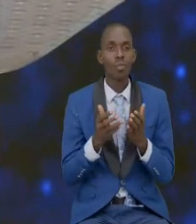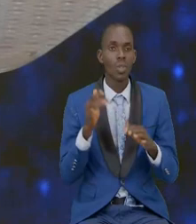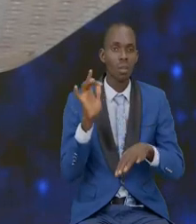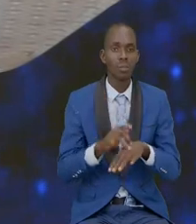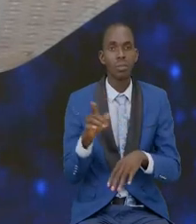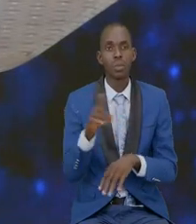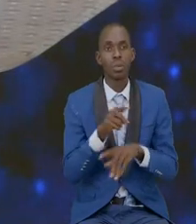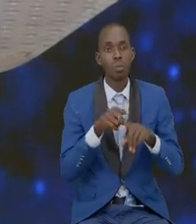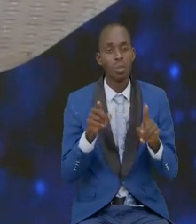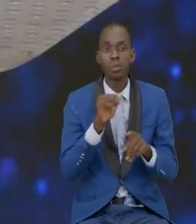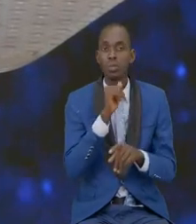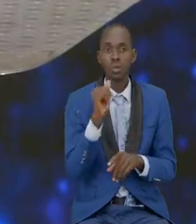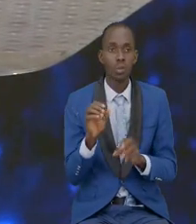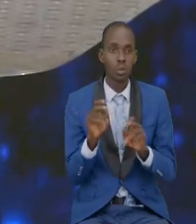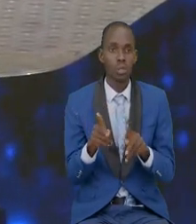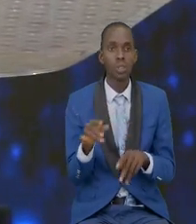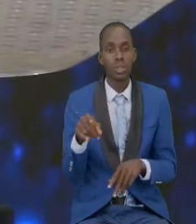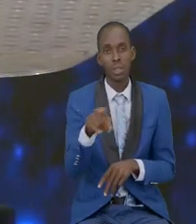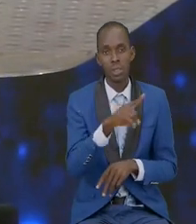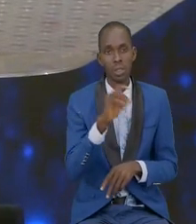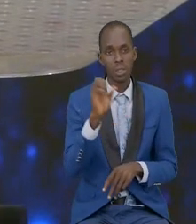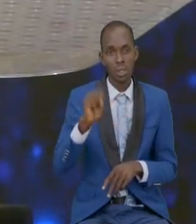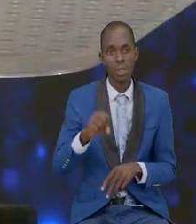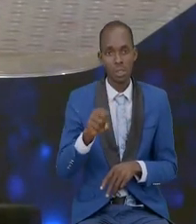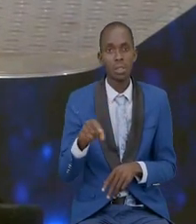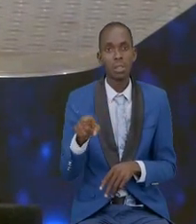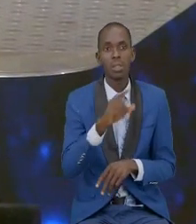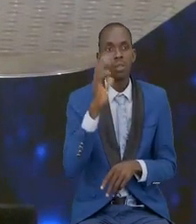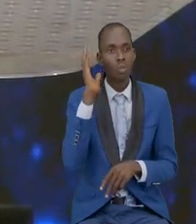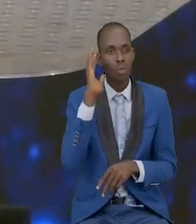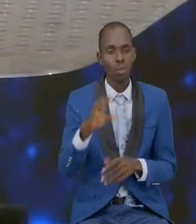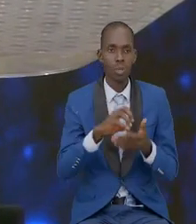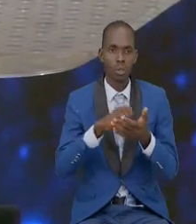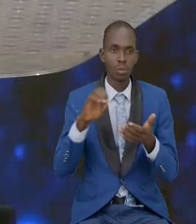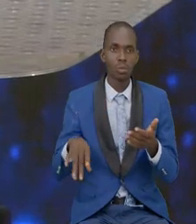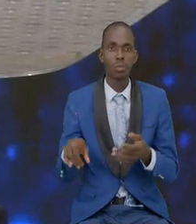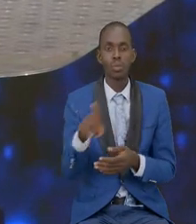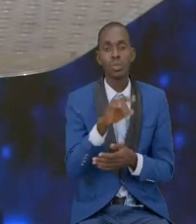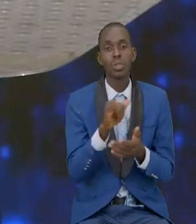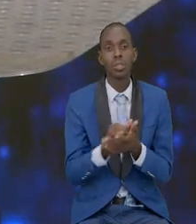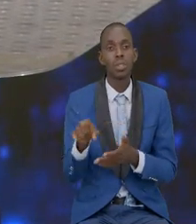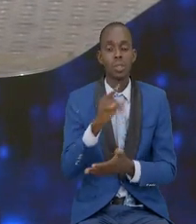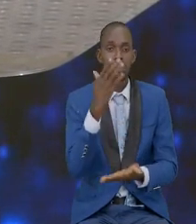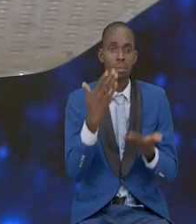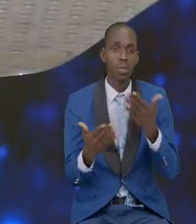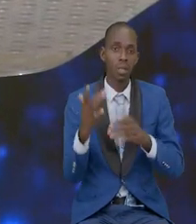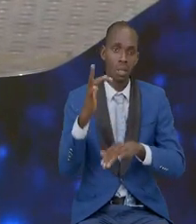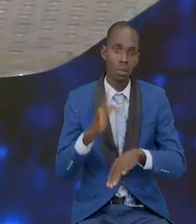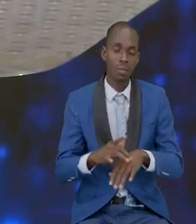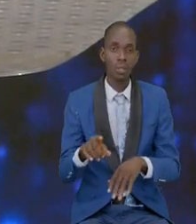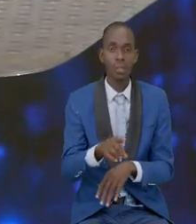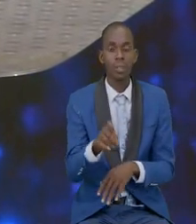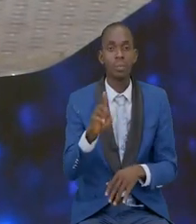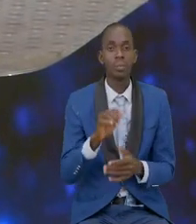well. Yea, they would exclude you, that ye might affect